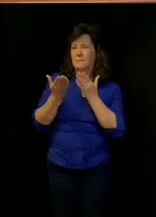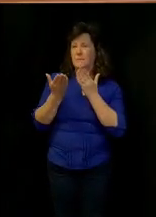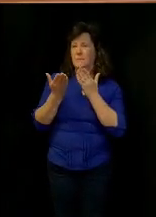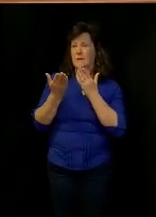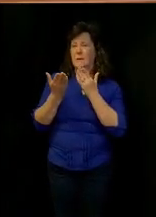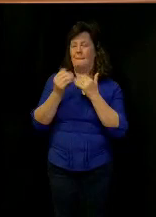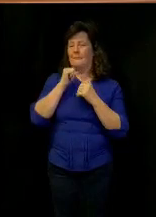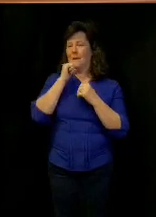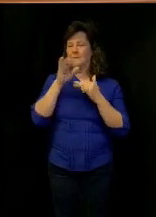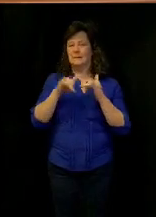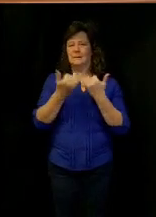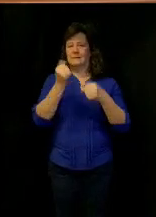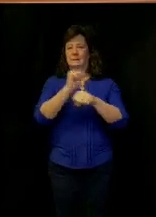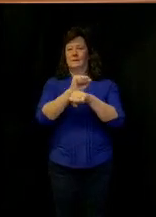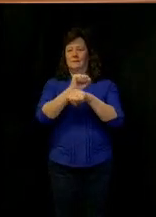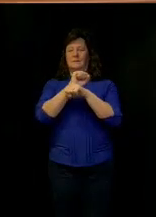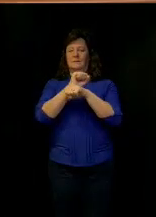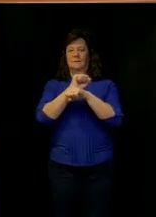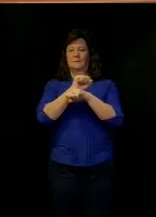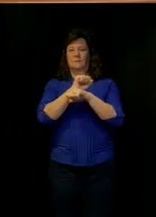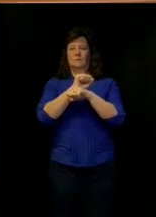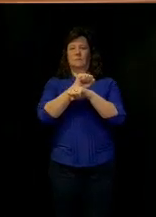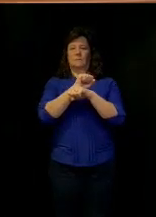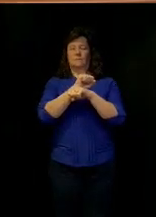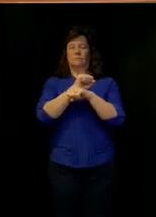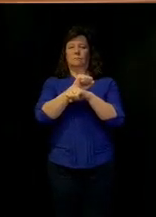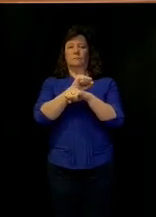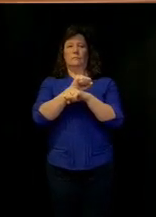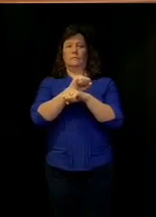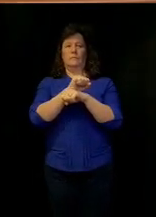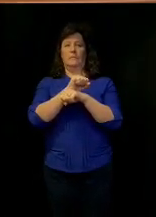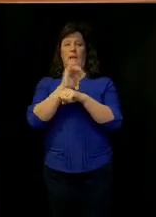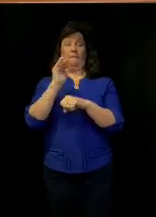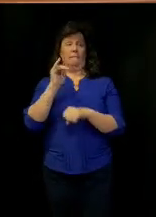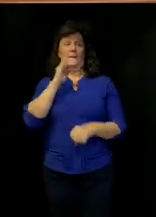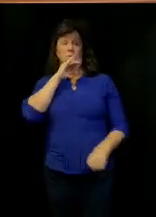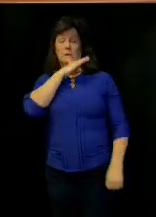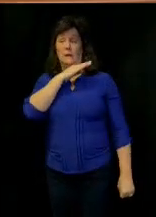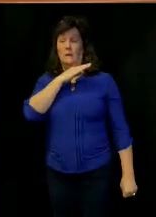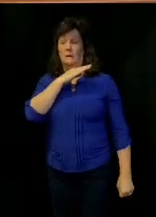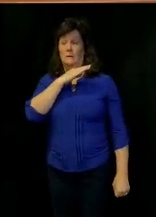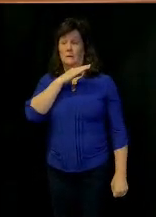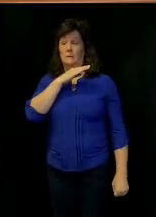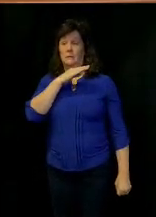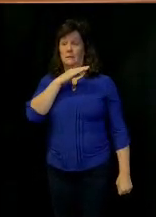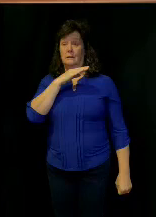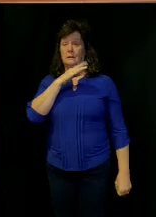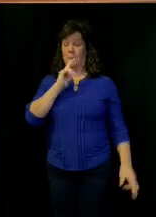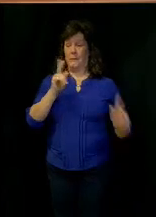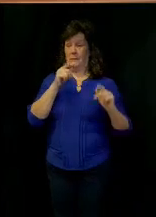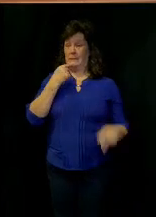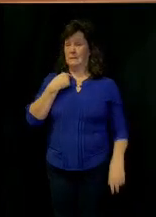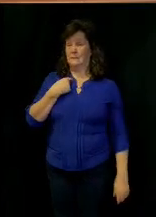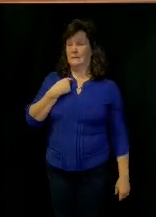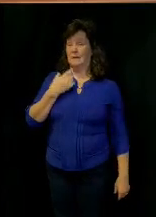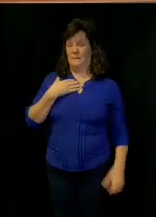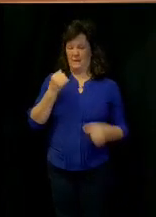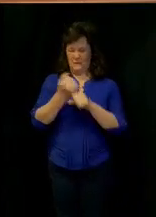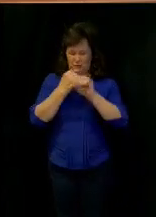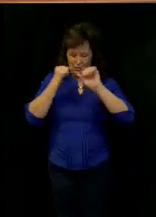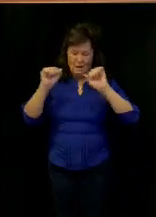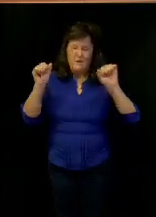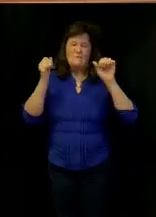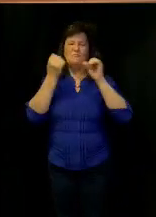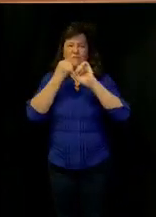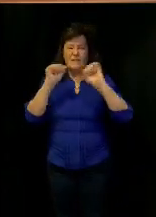That's not the way this operates. That's a deception. People say to me, well,